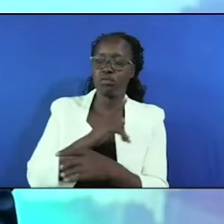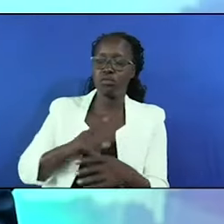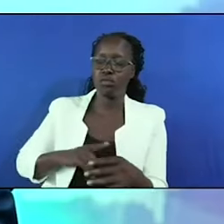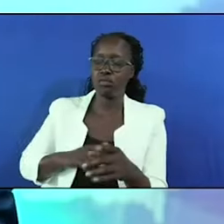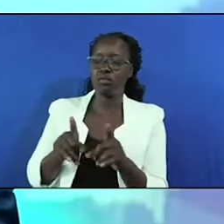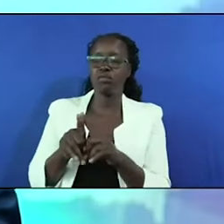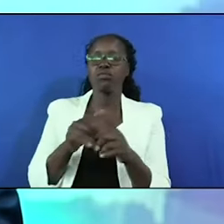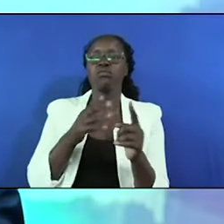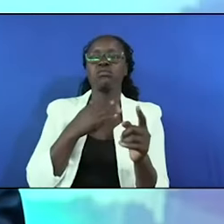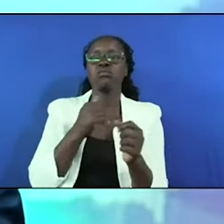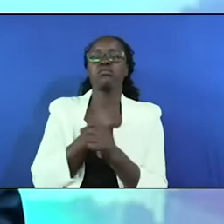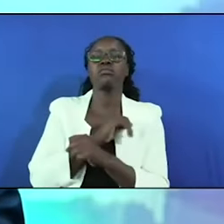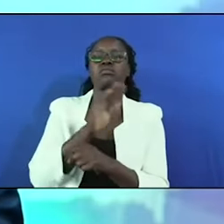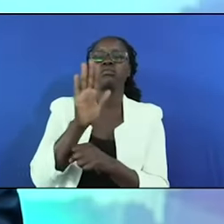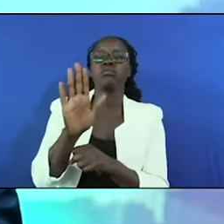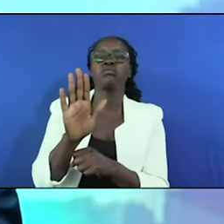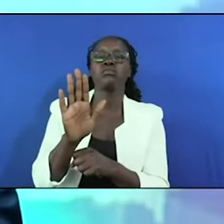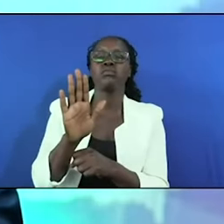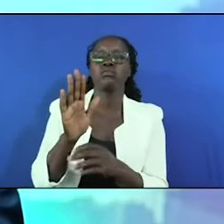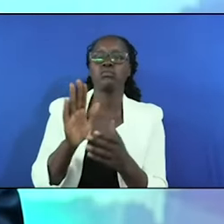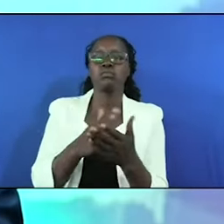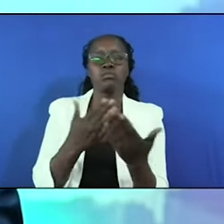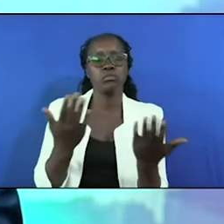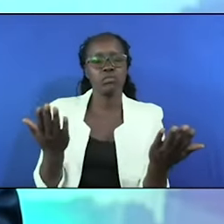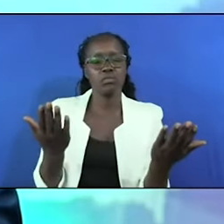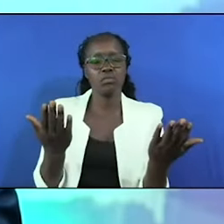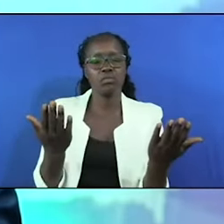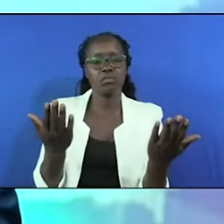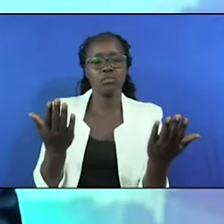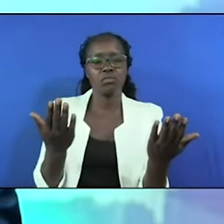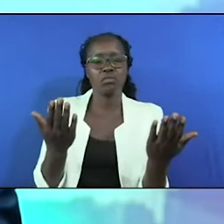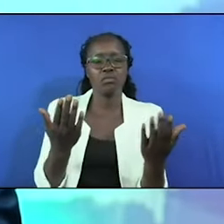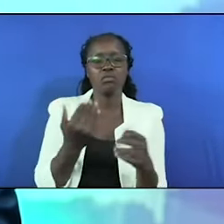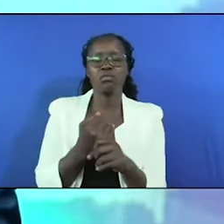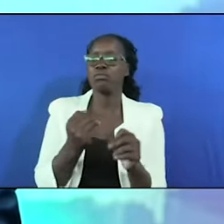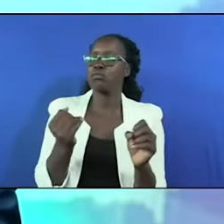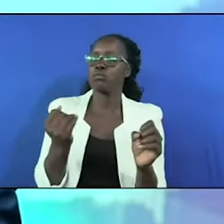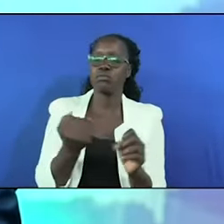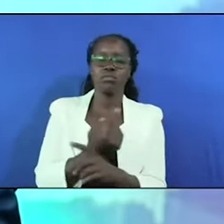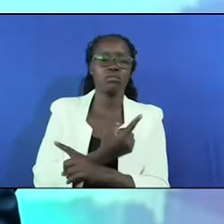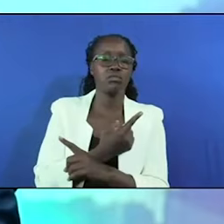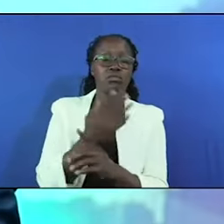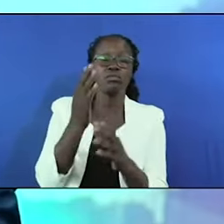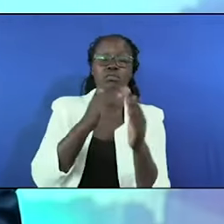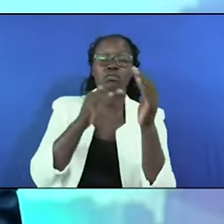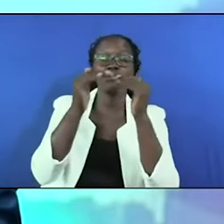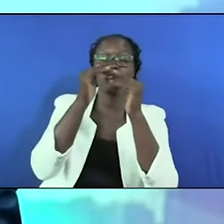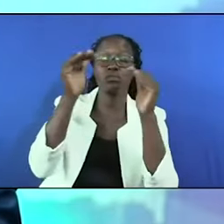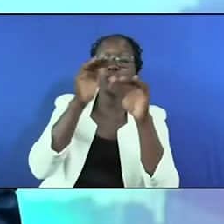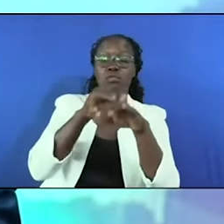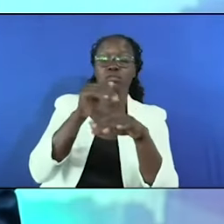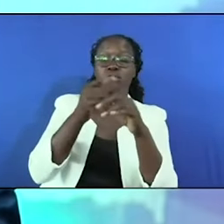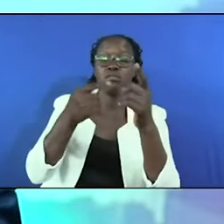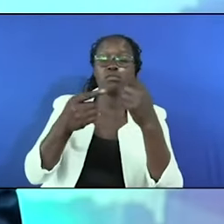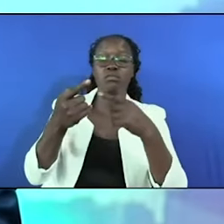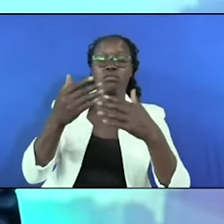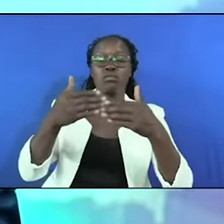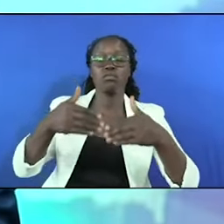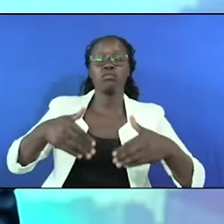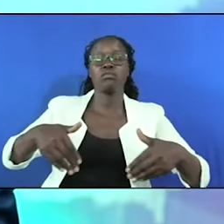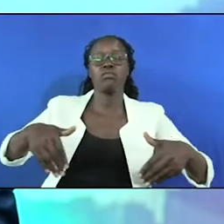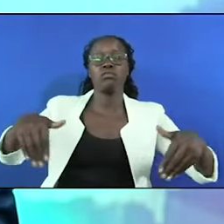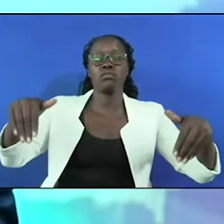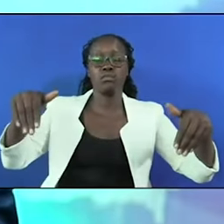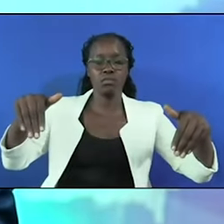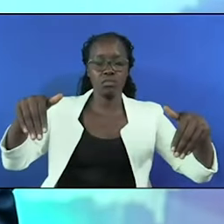to love you back. And somehow, they have not been doing it. Heavenly Father, as I call them to come